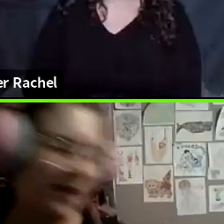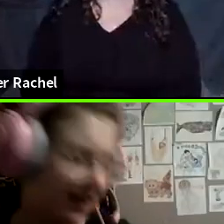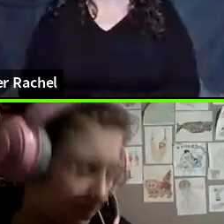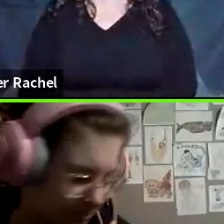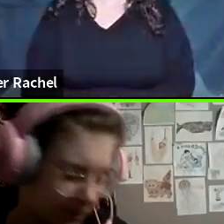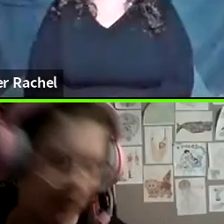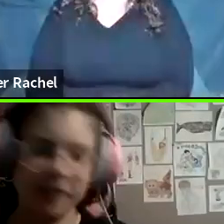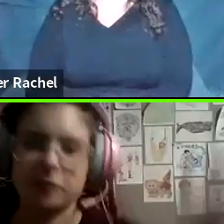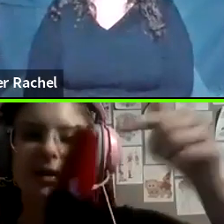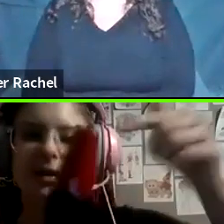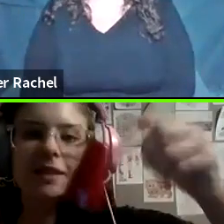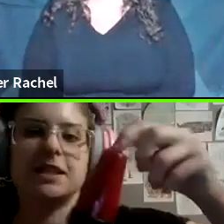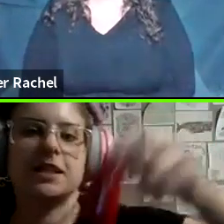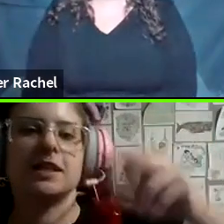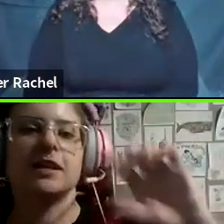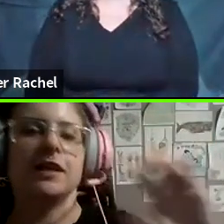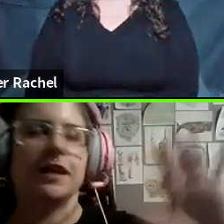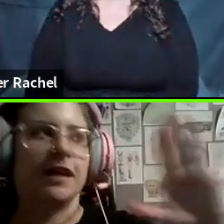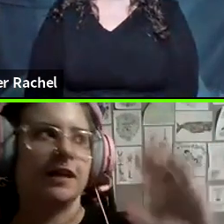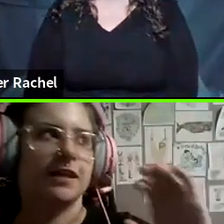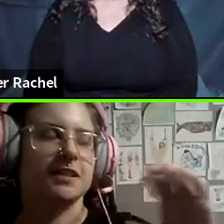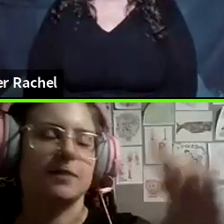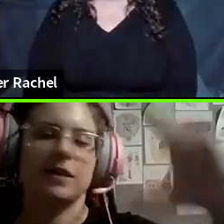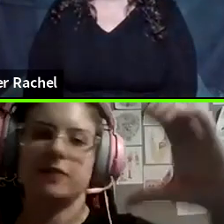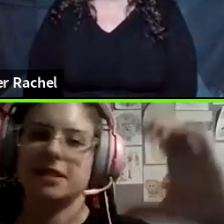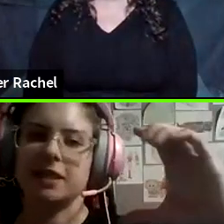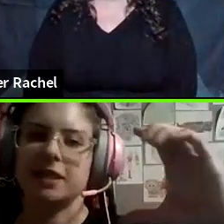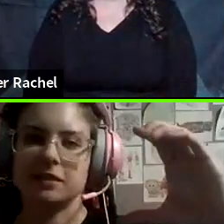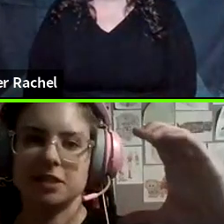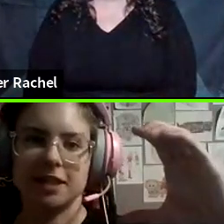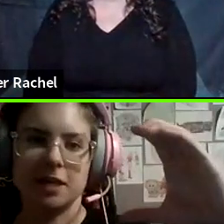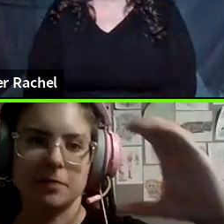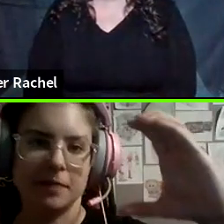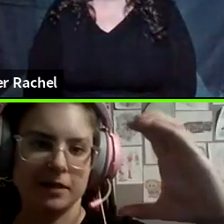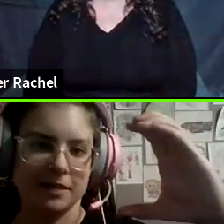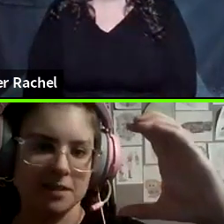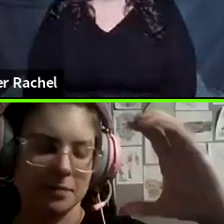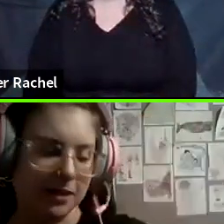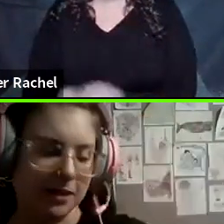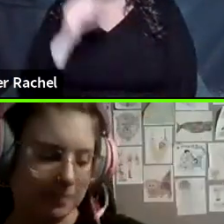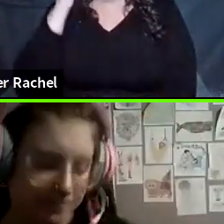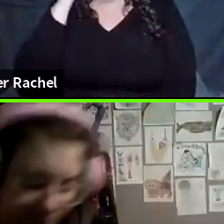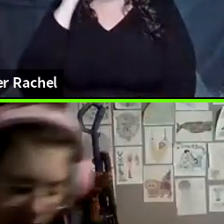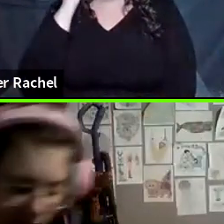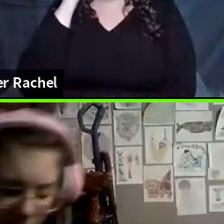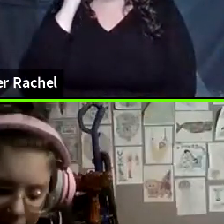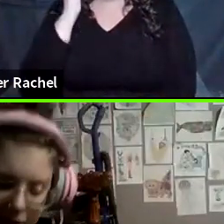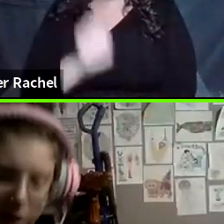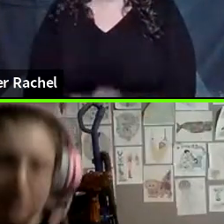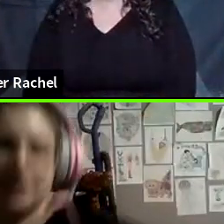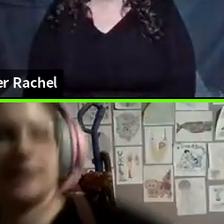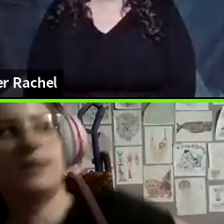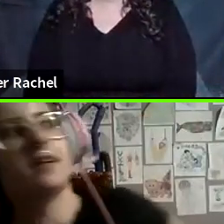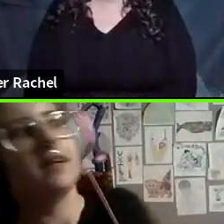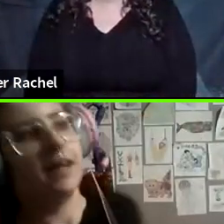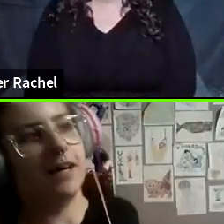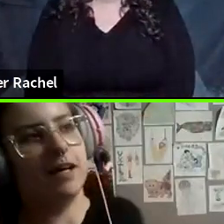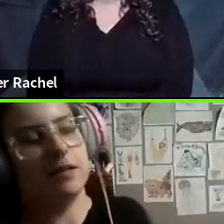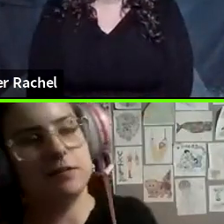contact pad that you would plug into here, and it's about a rectangular shape, about this big, and you would put